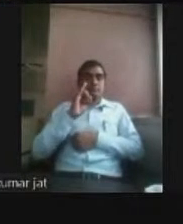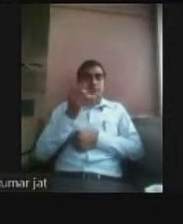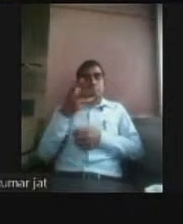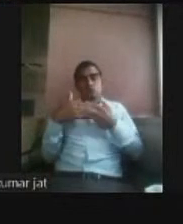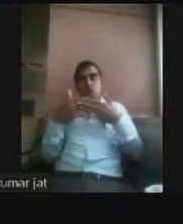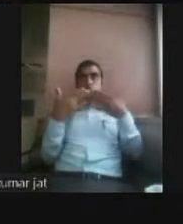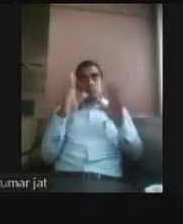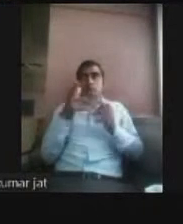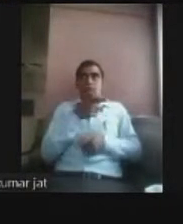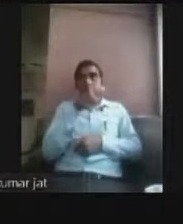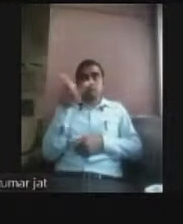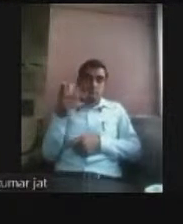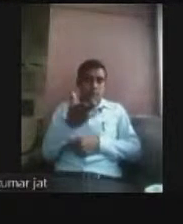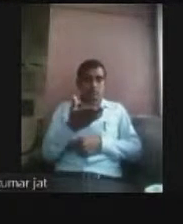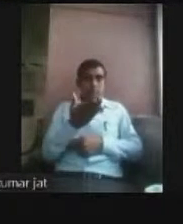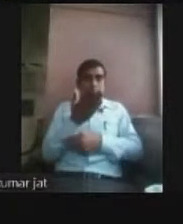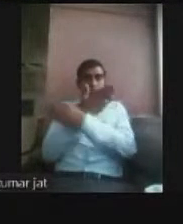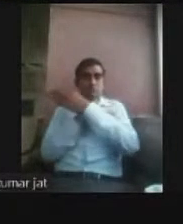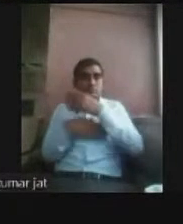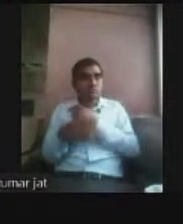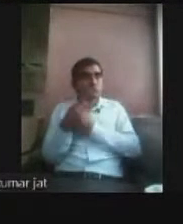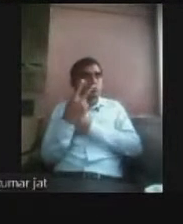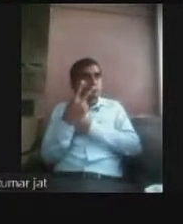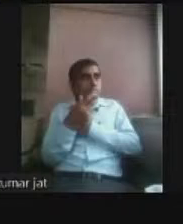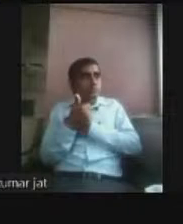a person with disabilities.